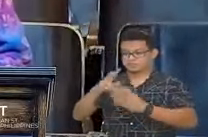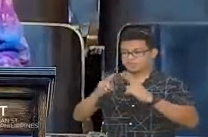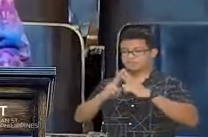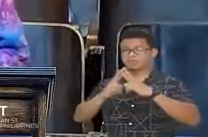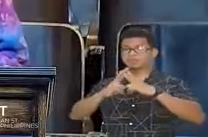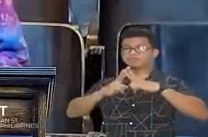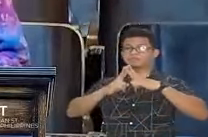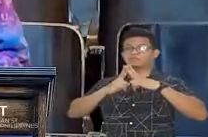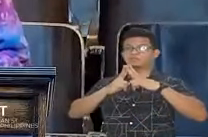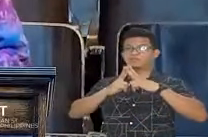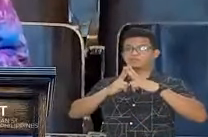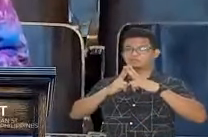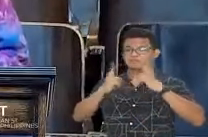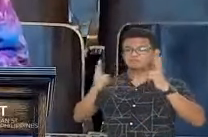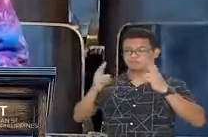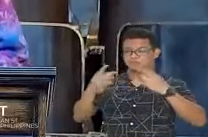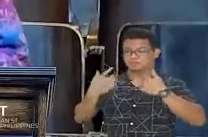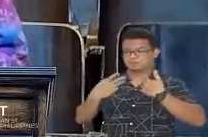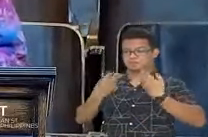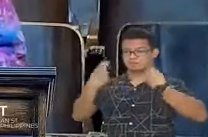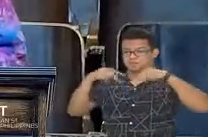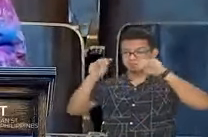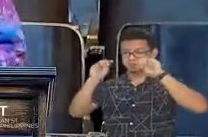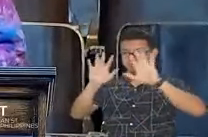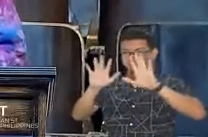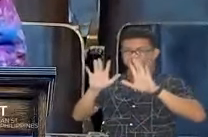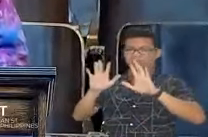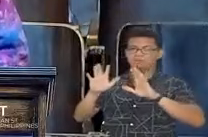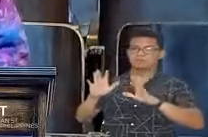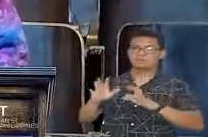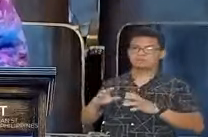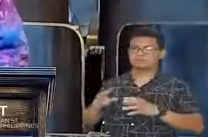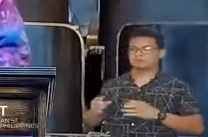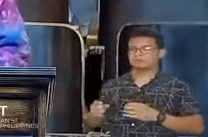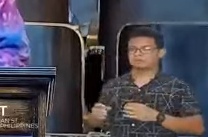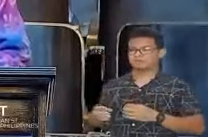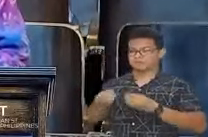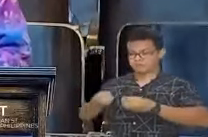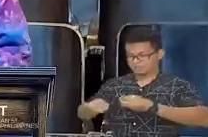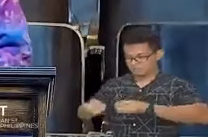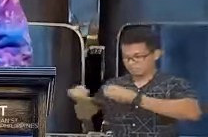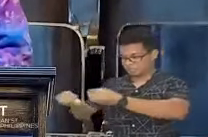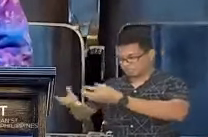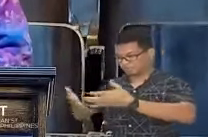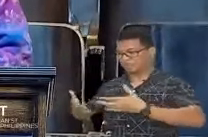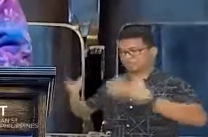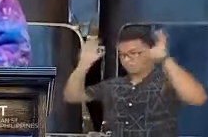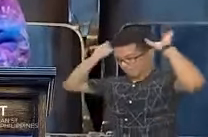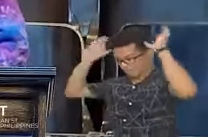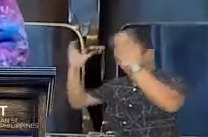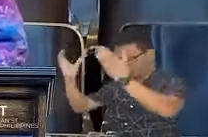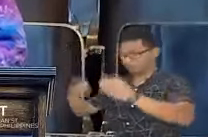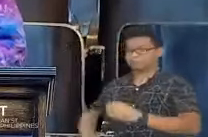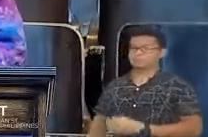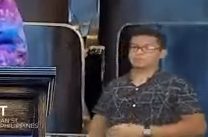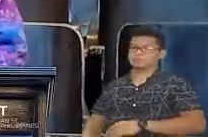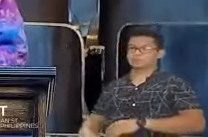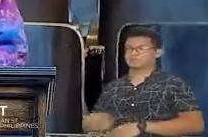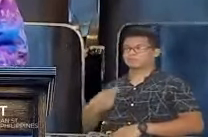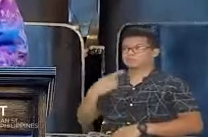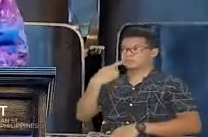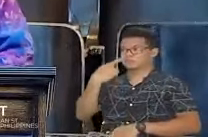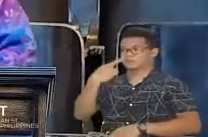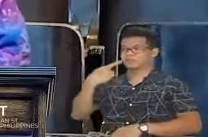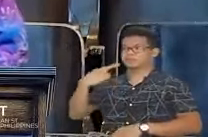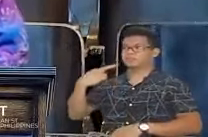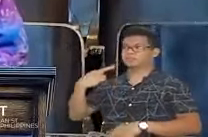it's very, very, it's a miracle. They feed the cow green grass. And then they milk the